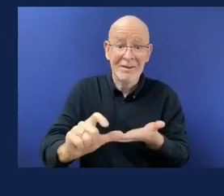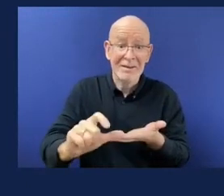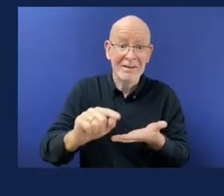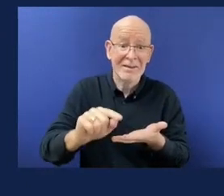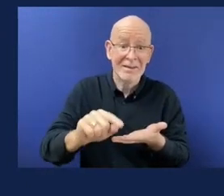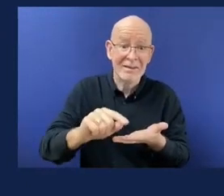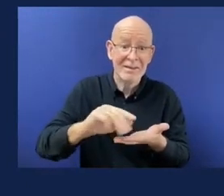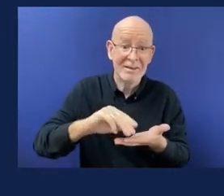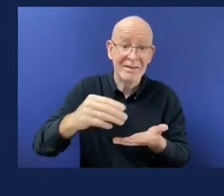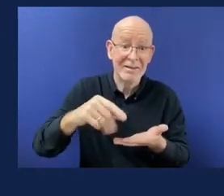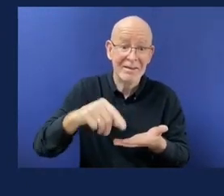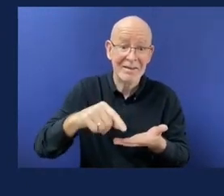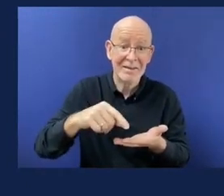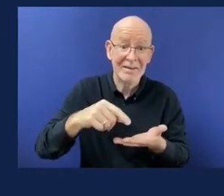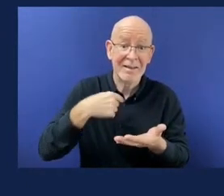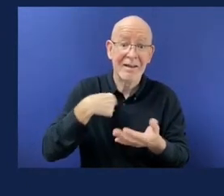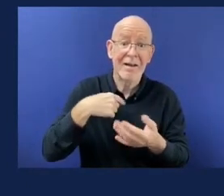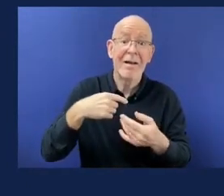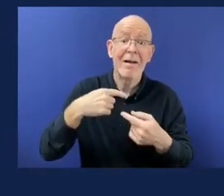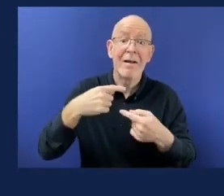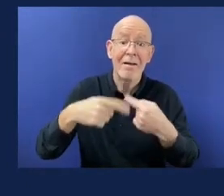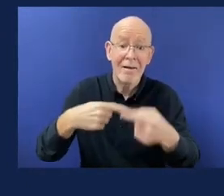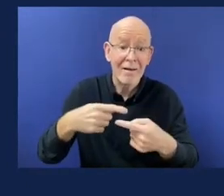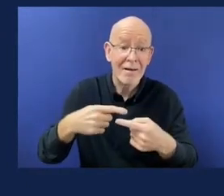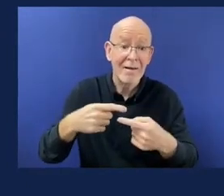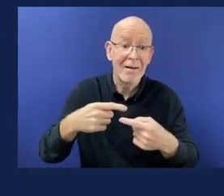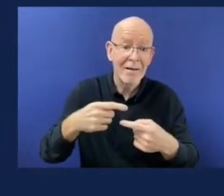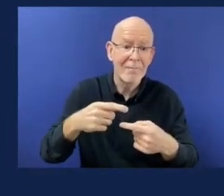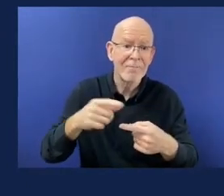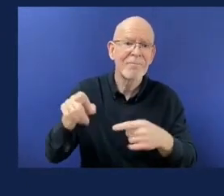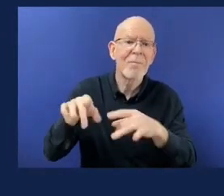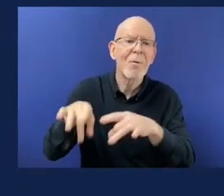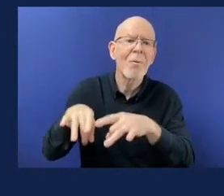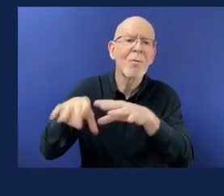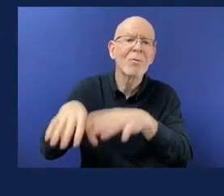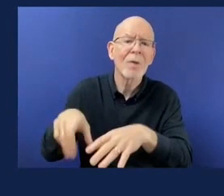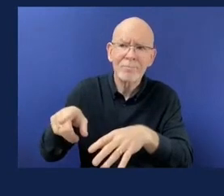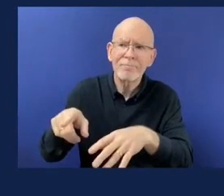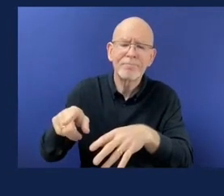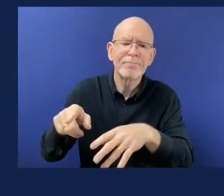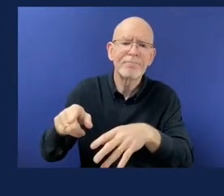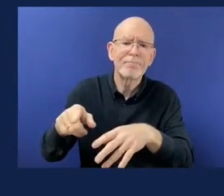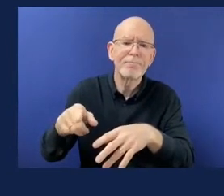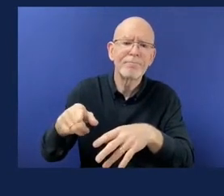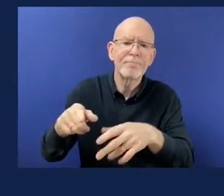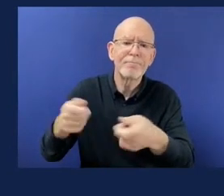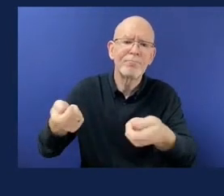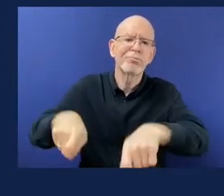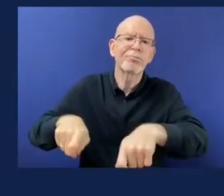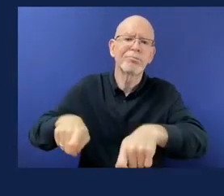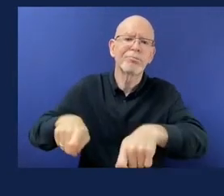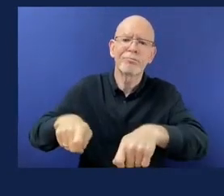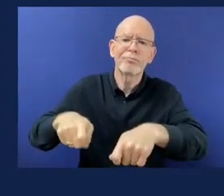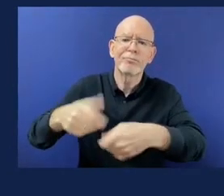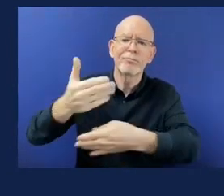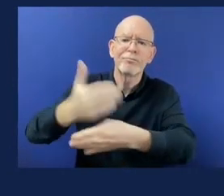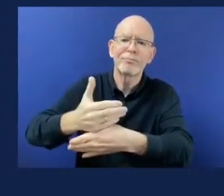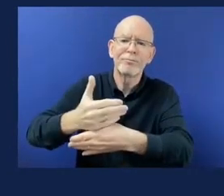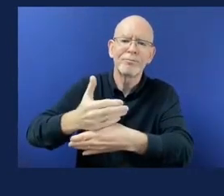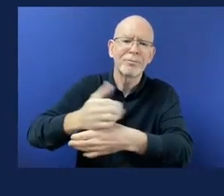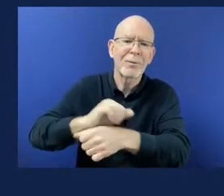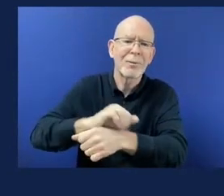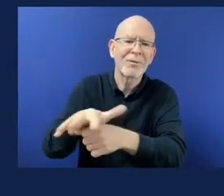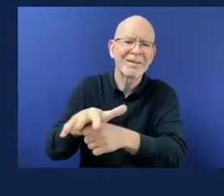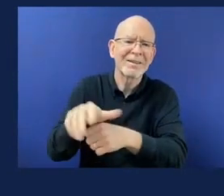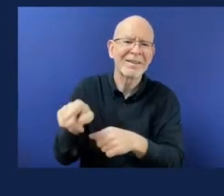Zoom. We said in New Zealand, well, let's match what they're doing. If they're having to do roundtables over Zoom, we'll do the